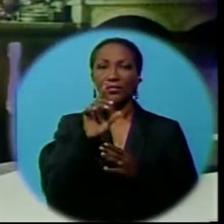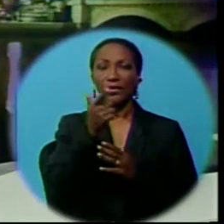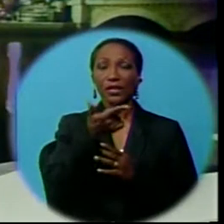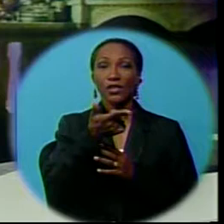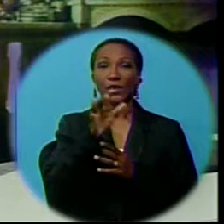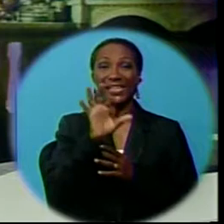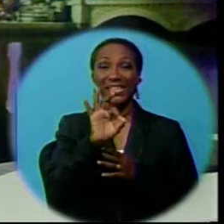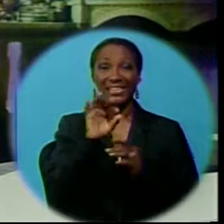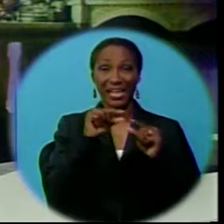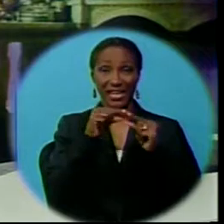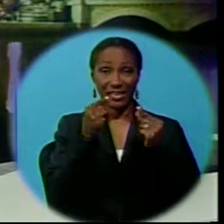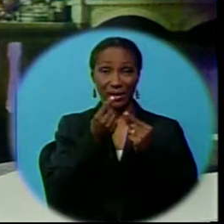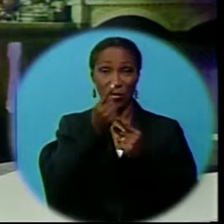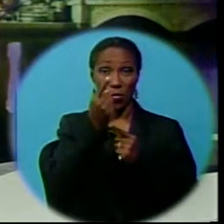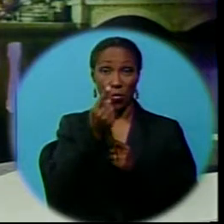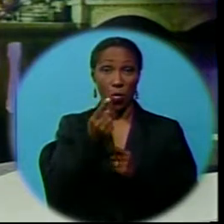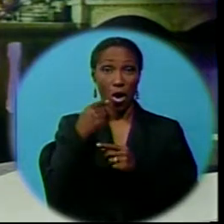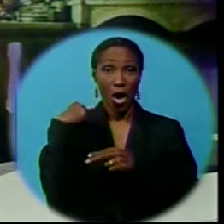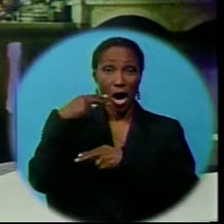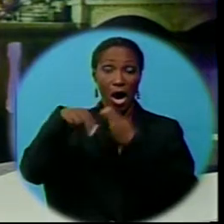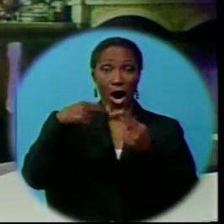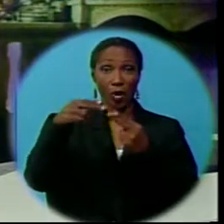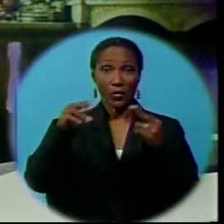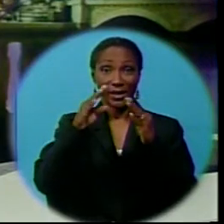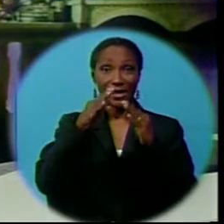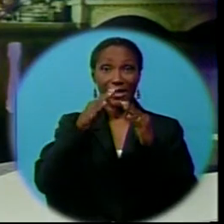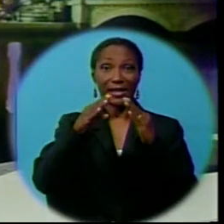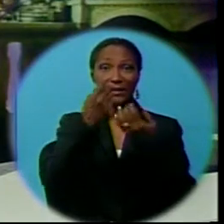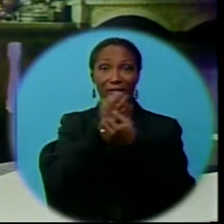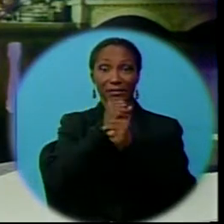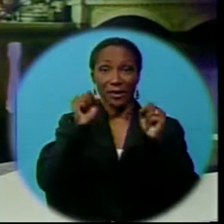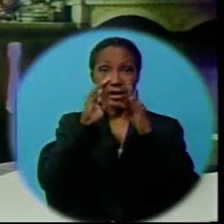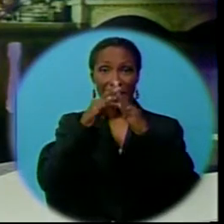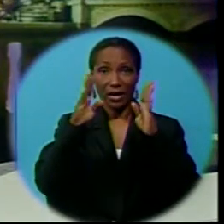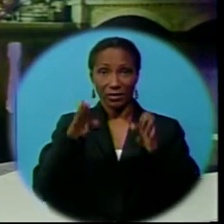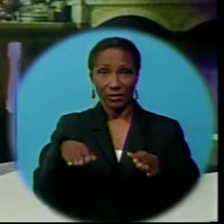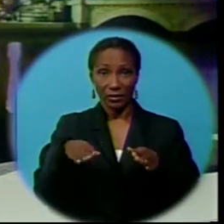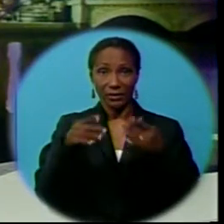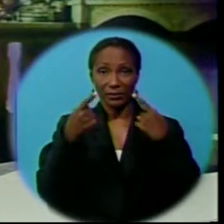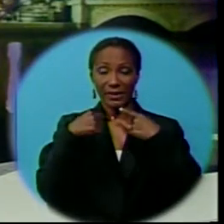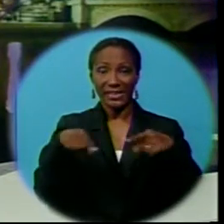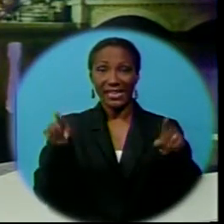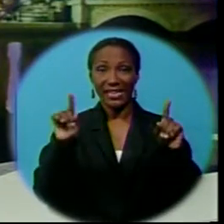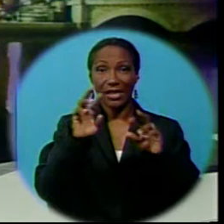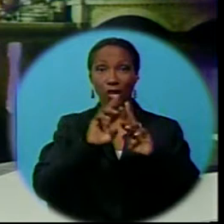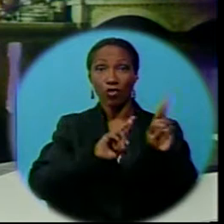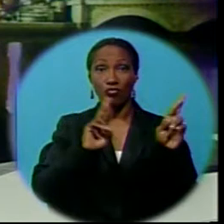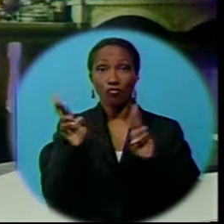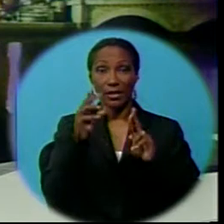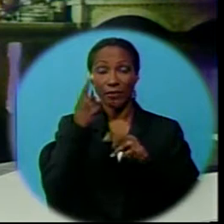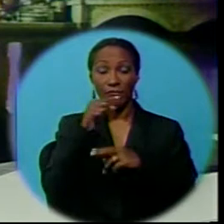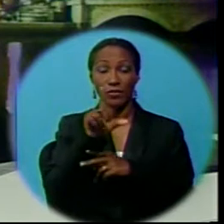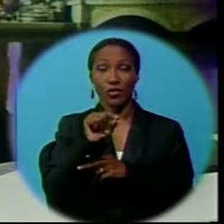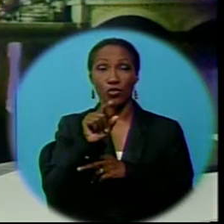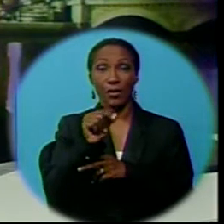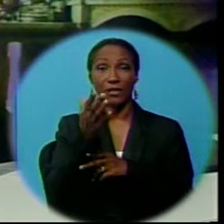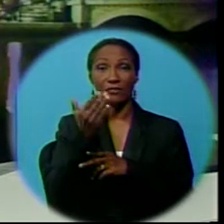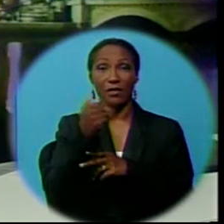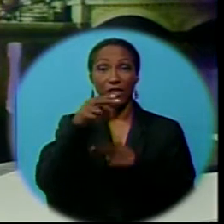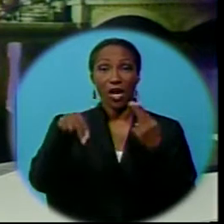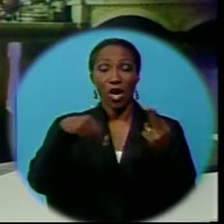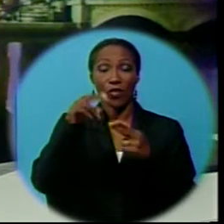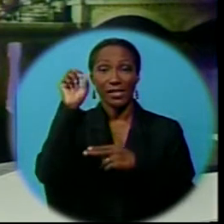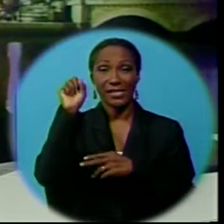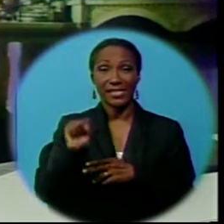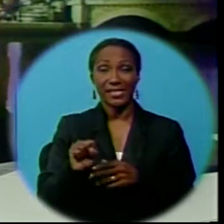Well, 29 Category 1 hurricane shelters have been declared ready by local officials for the 2015 Atlantic